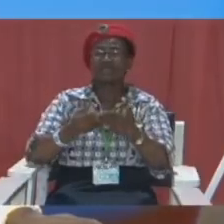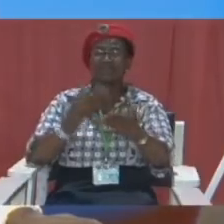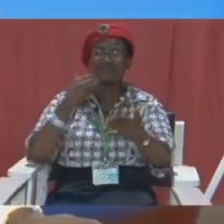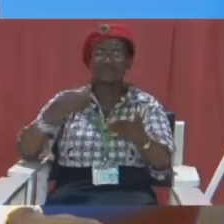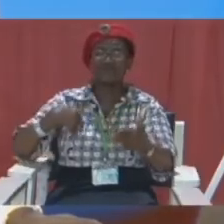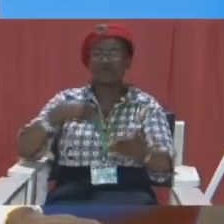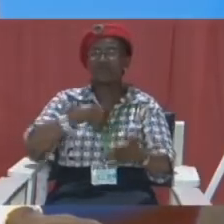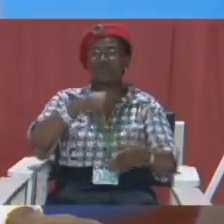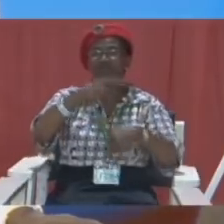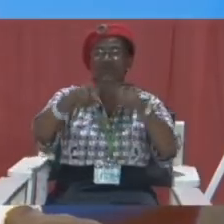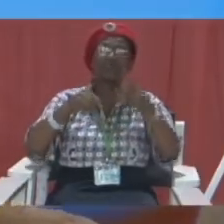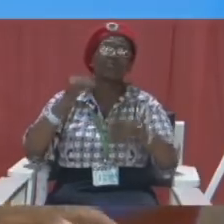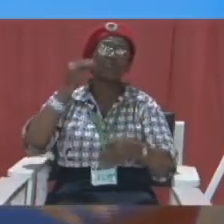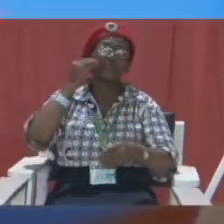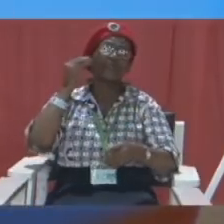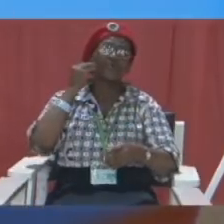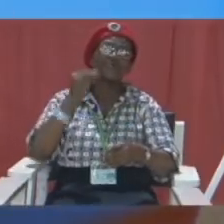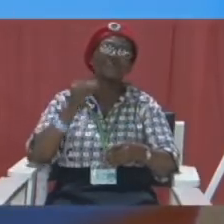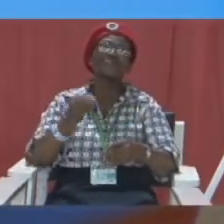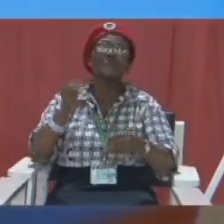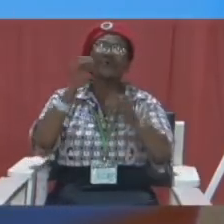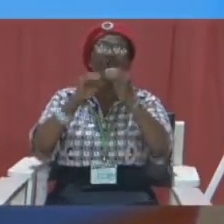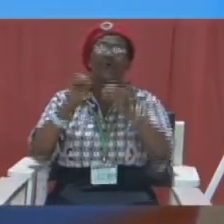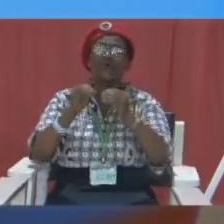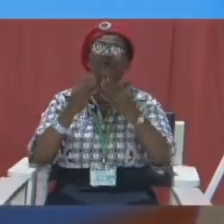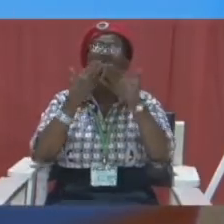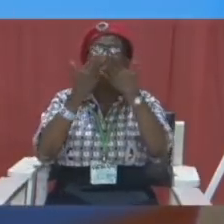Thank you, Daddy. Hallelujah.